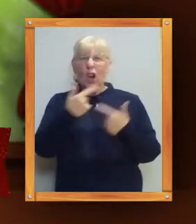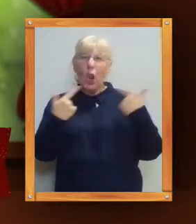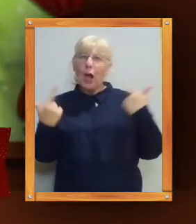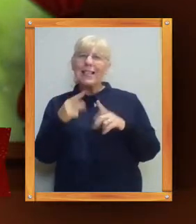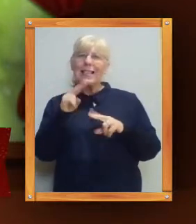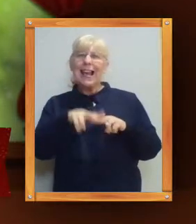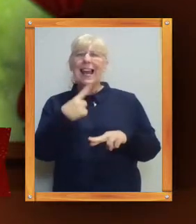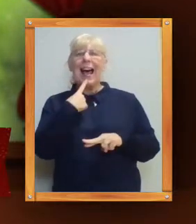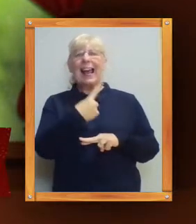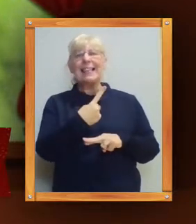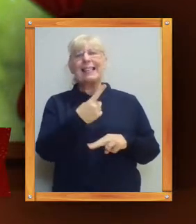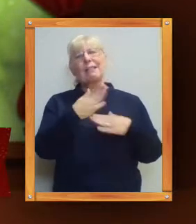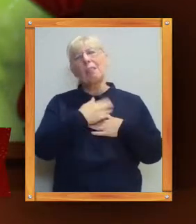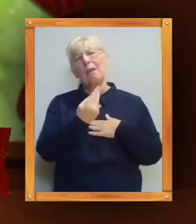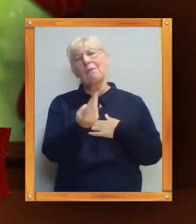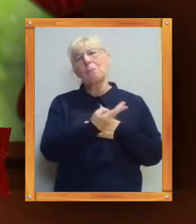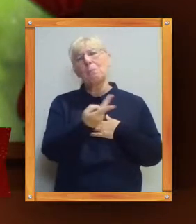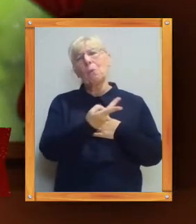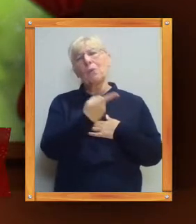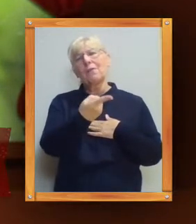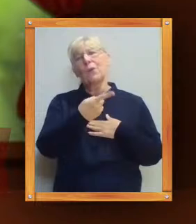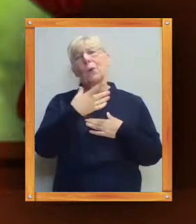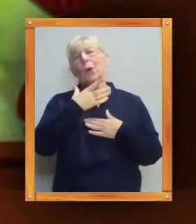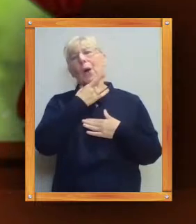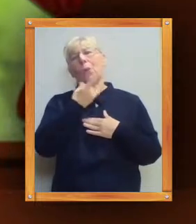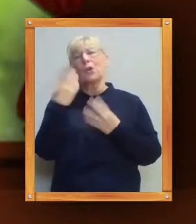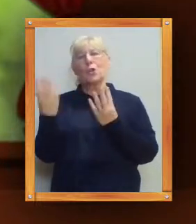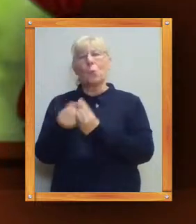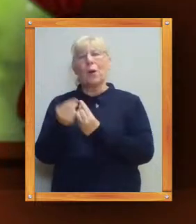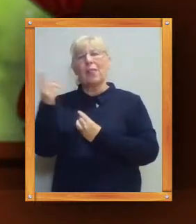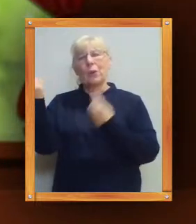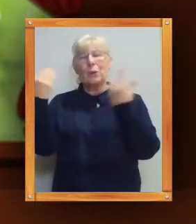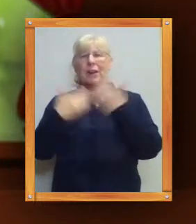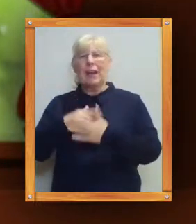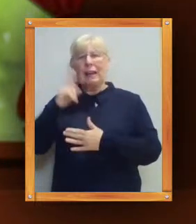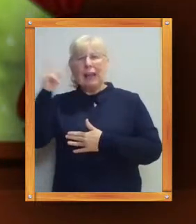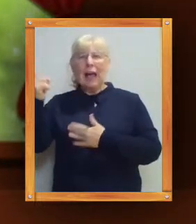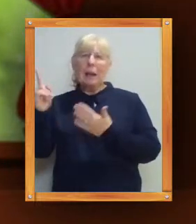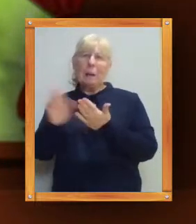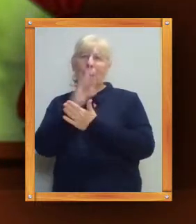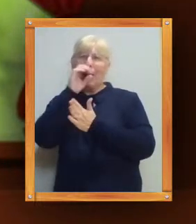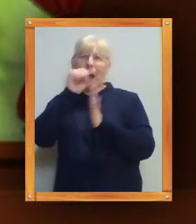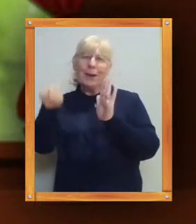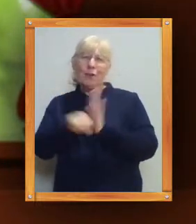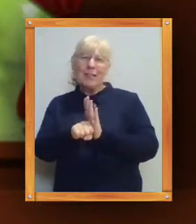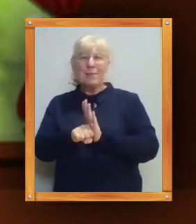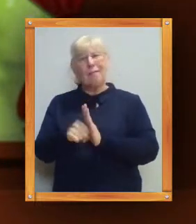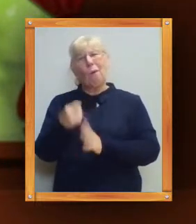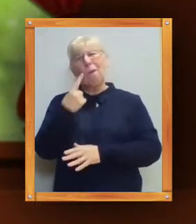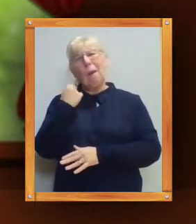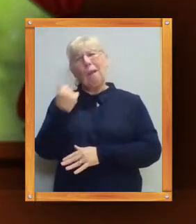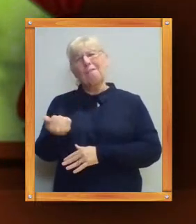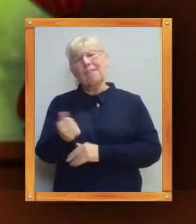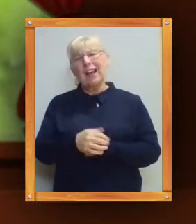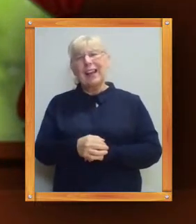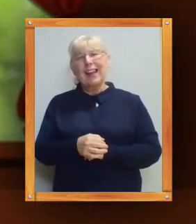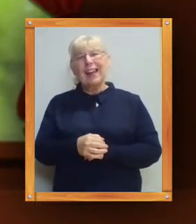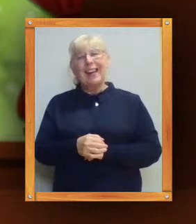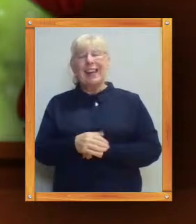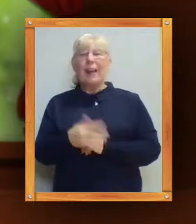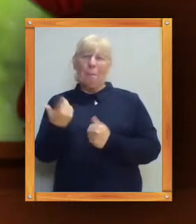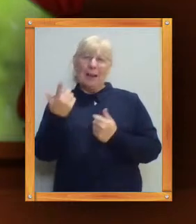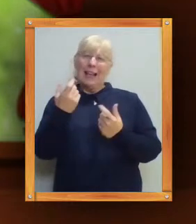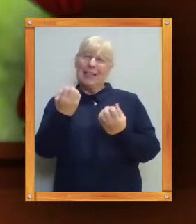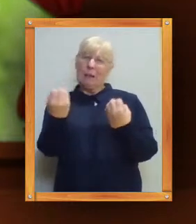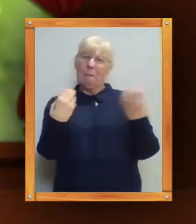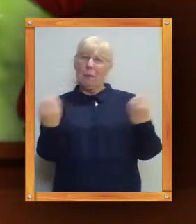He wishes he could have been there tonight, but a very happy Christmas. Lovely message indeed. And please do keep your messages coming in.